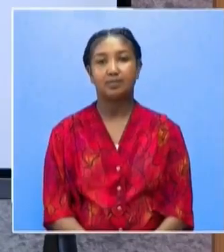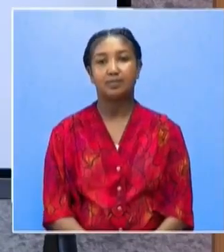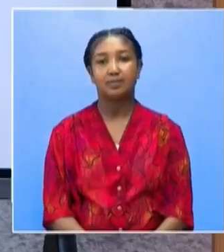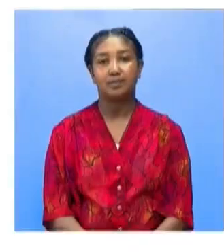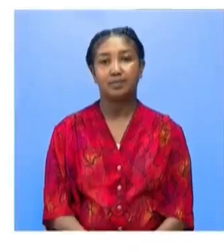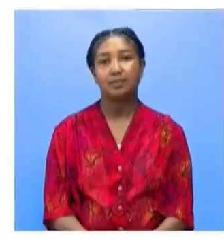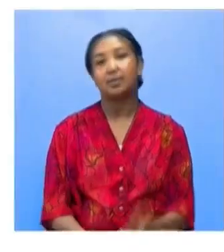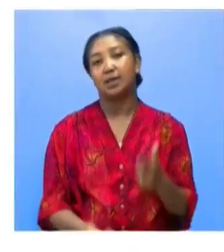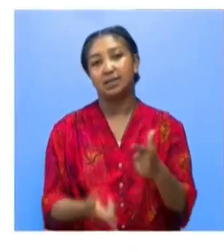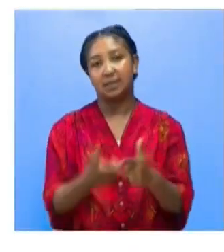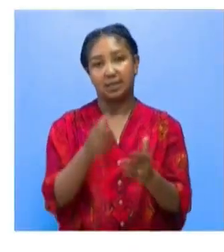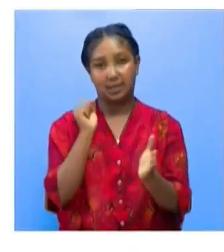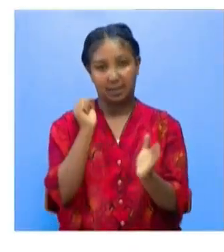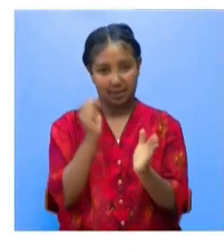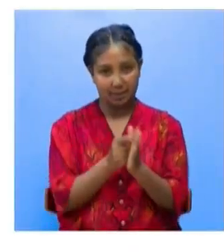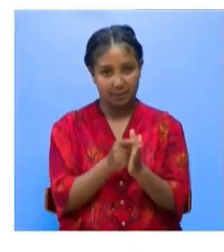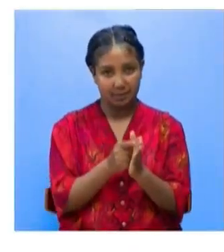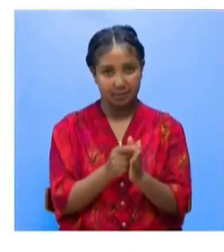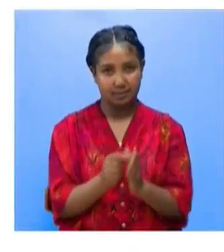The second example.